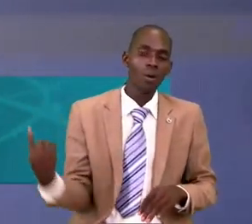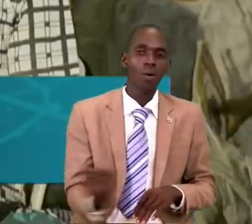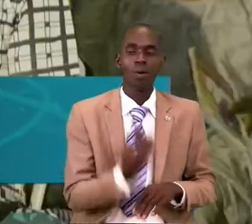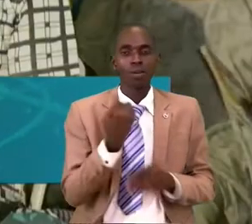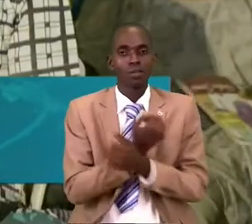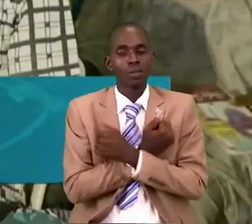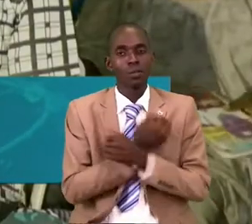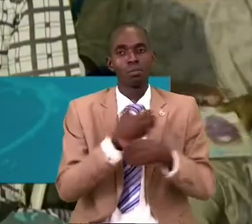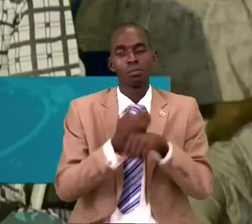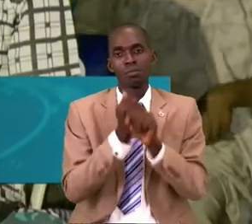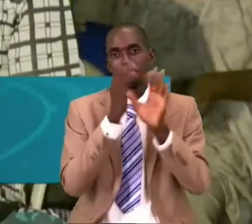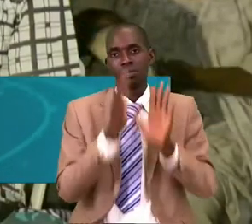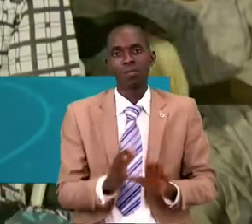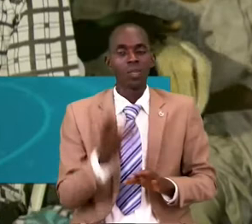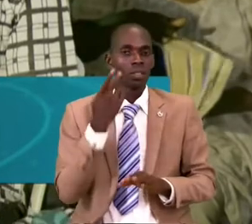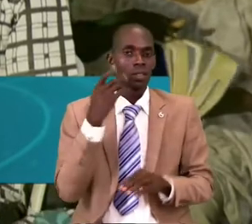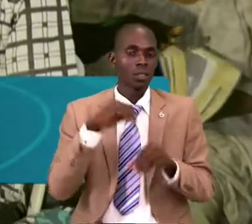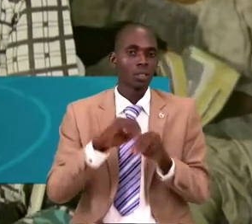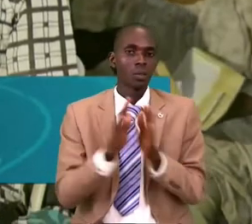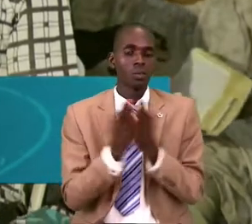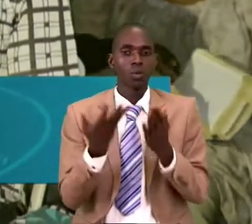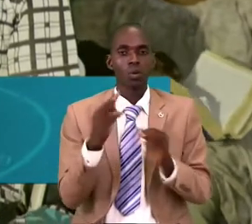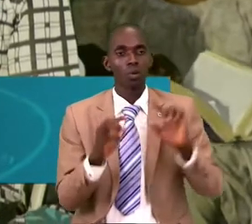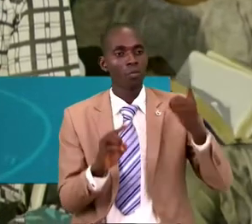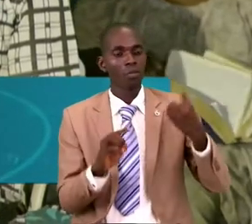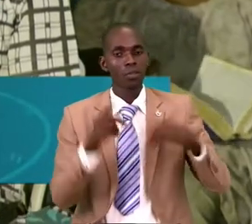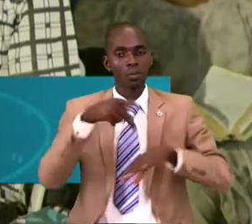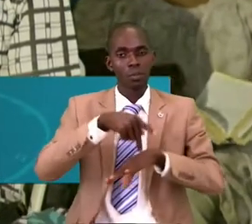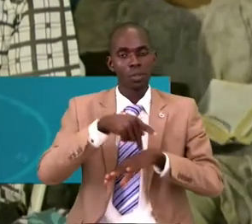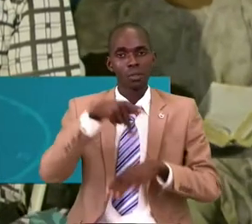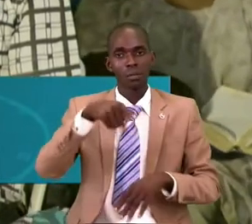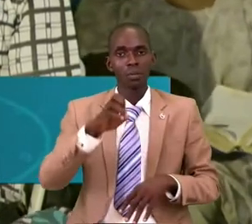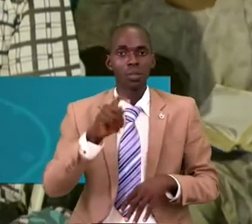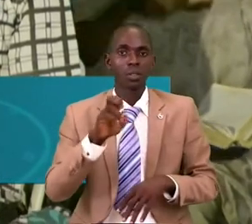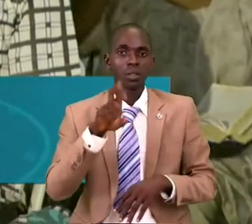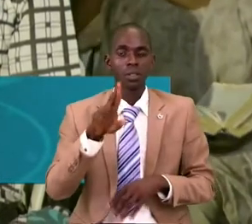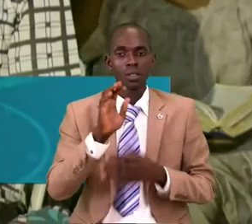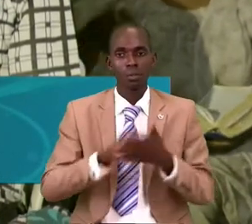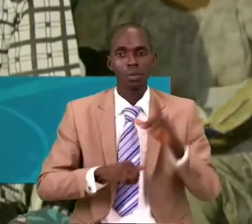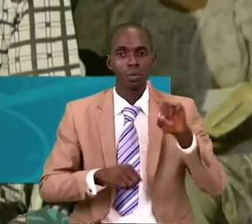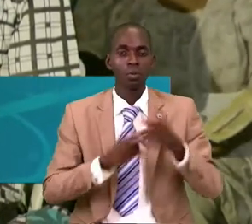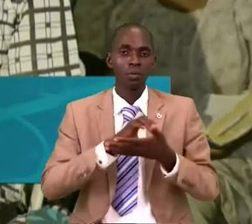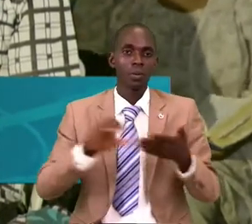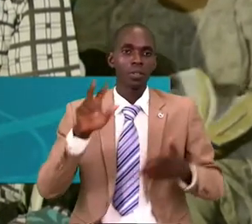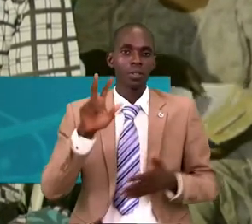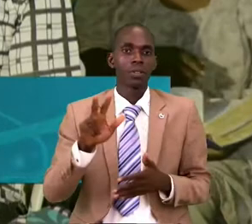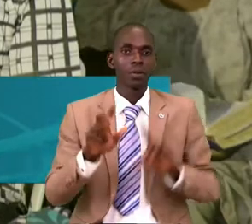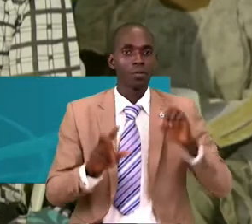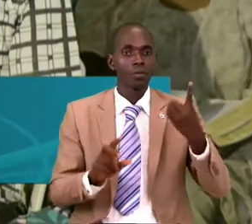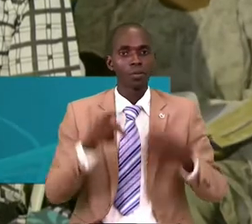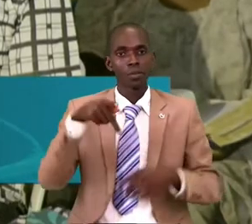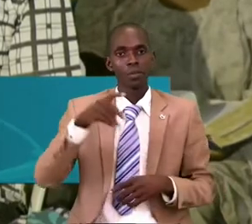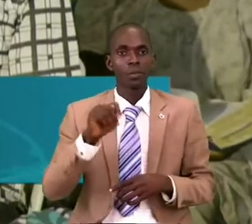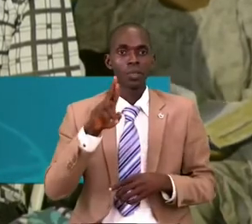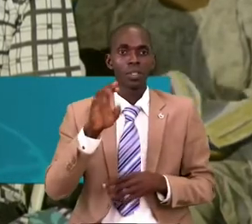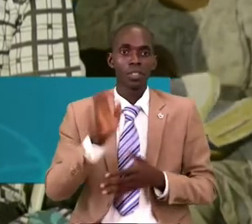chapter 1 verse 3. 1 Peter chapter 1, reading from verse 3. Blessed be the God and Father of